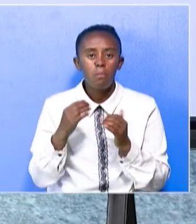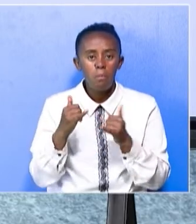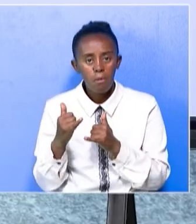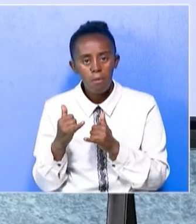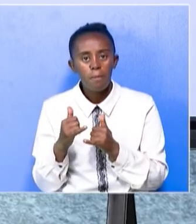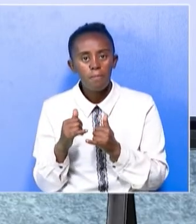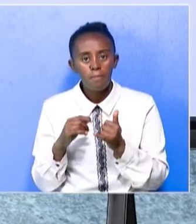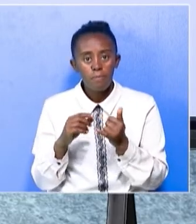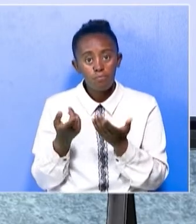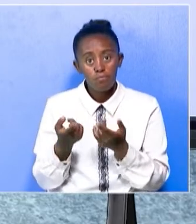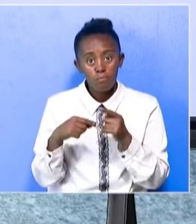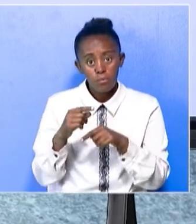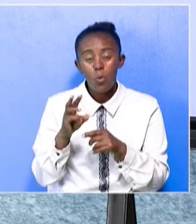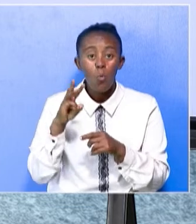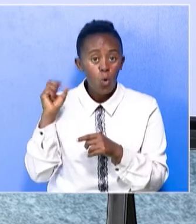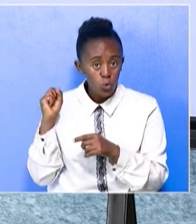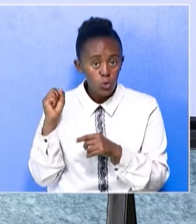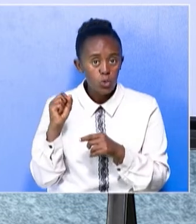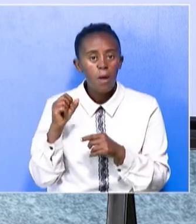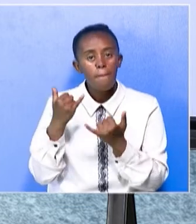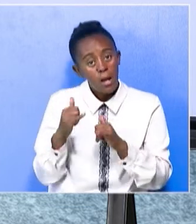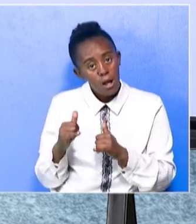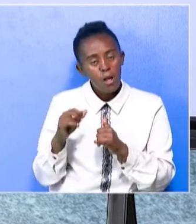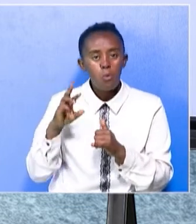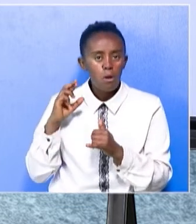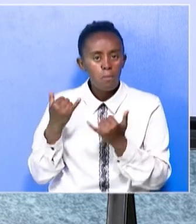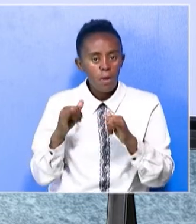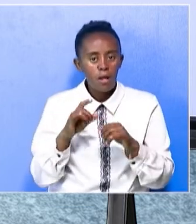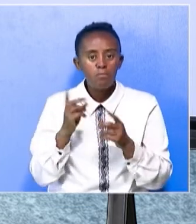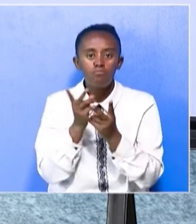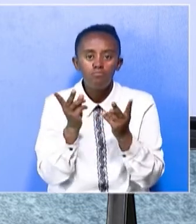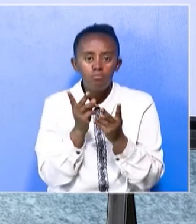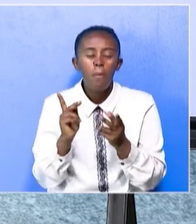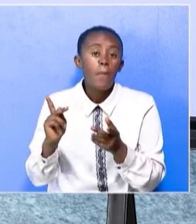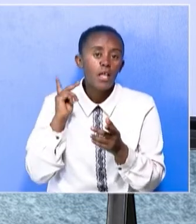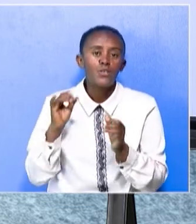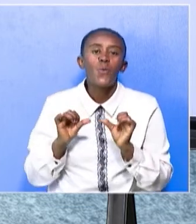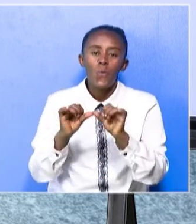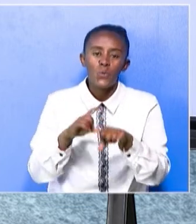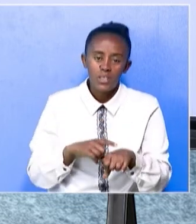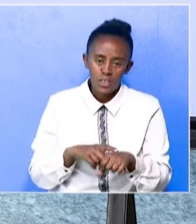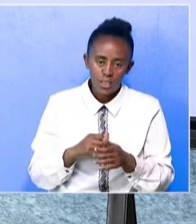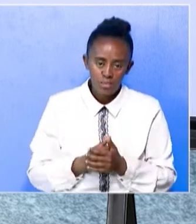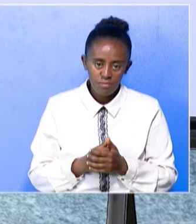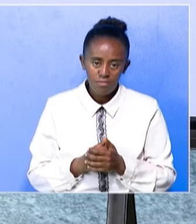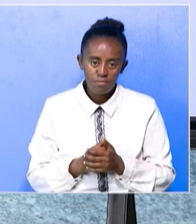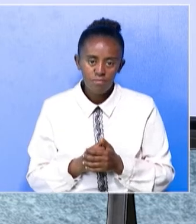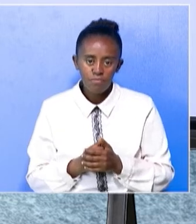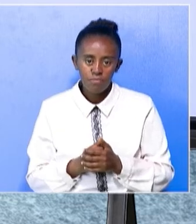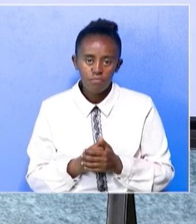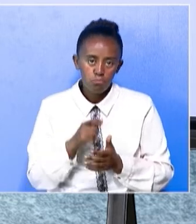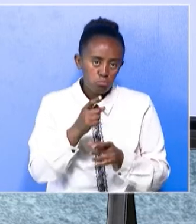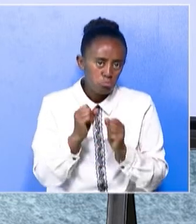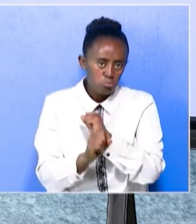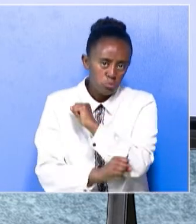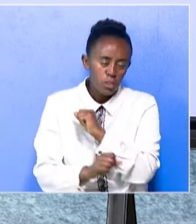this become was playing and were playing. You are ready to form what? Past continuous tense. Yeah. You are ready to